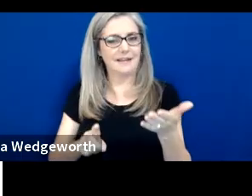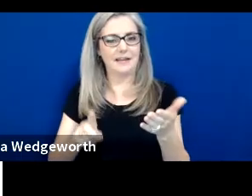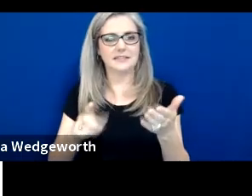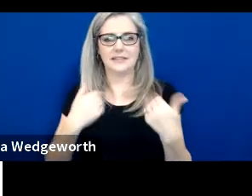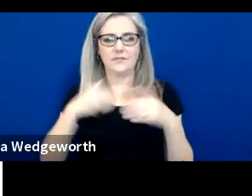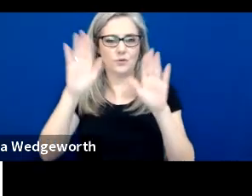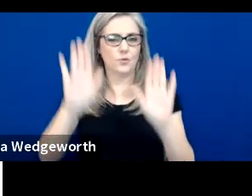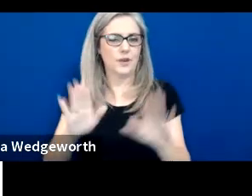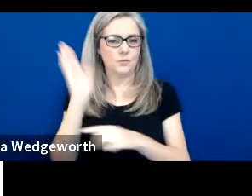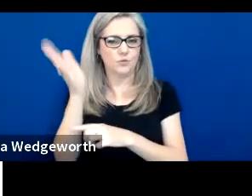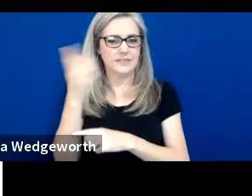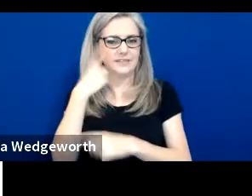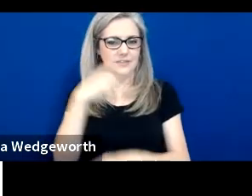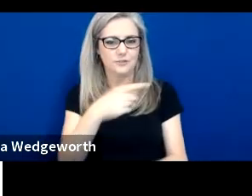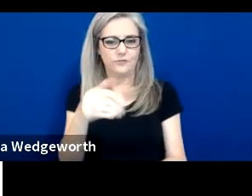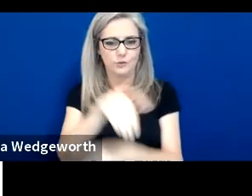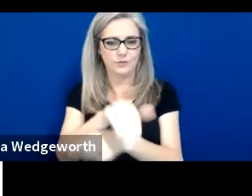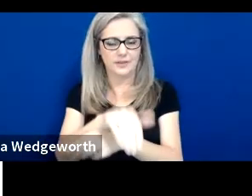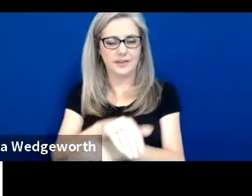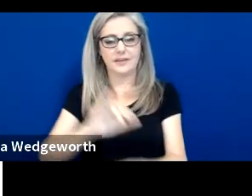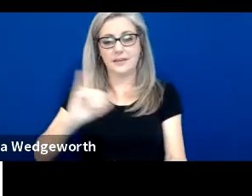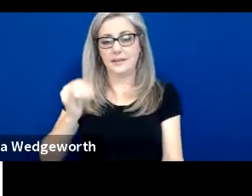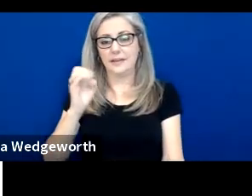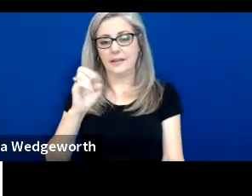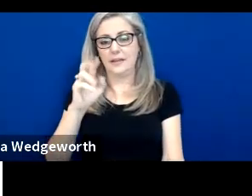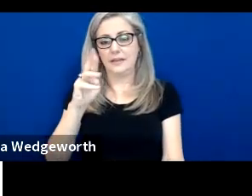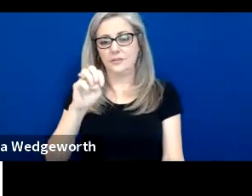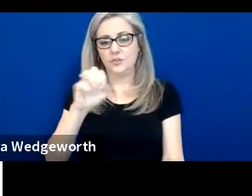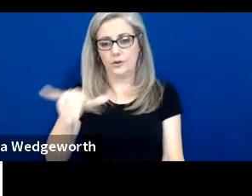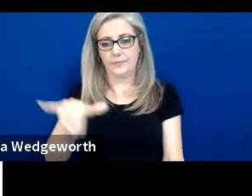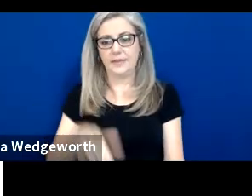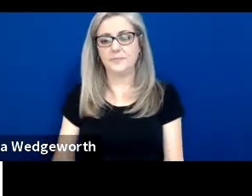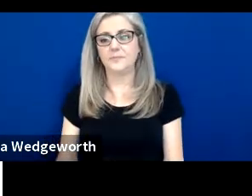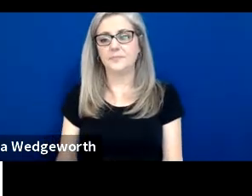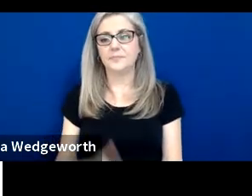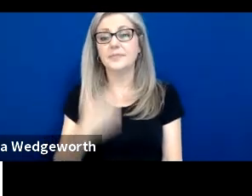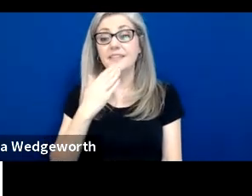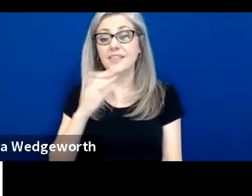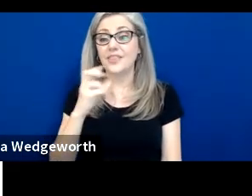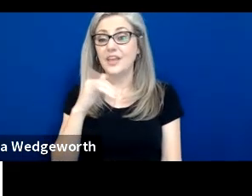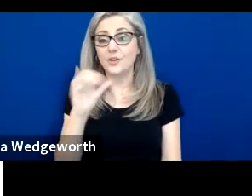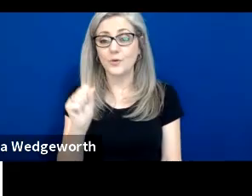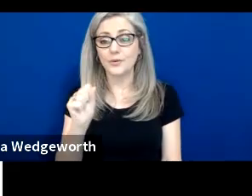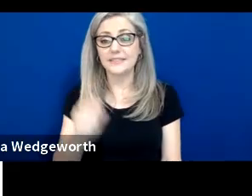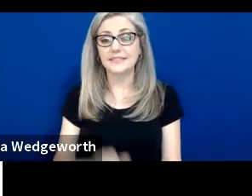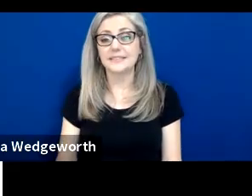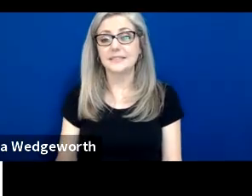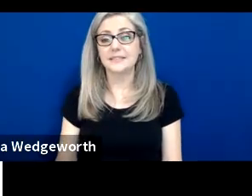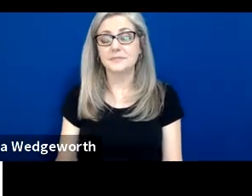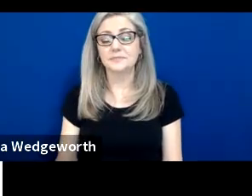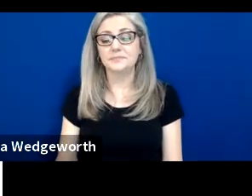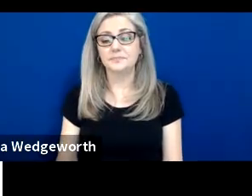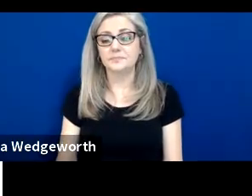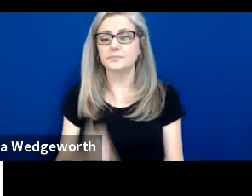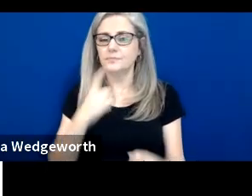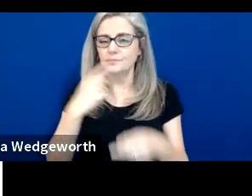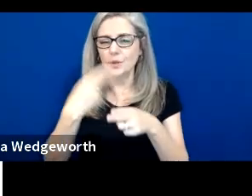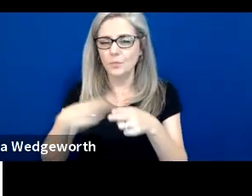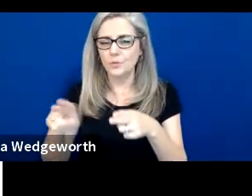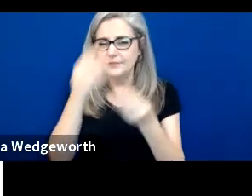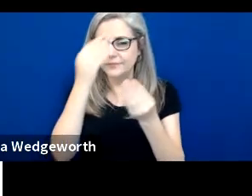tonight. Jeremy. Great. Thank you, Chris. Just a brief